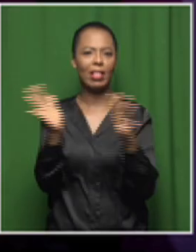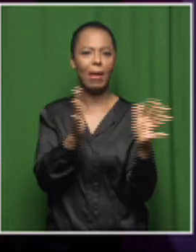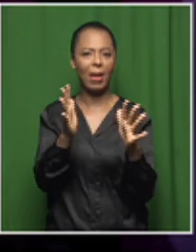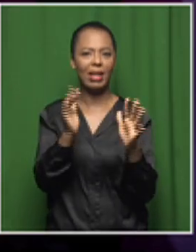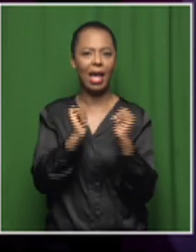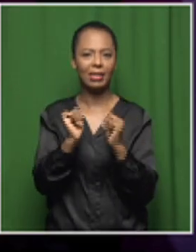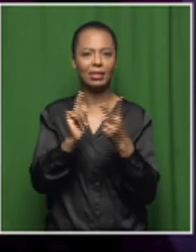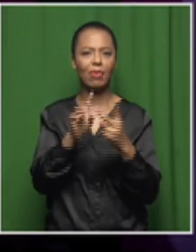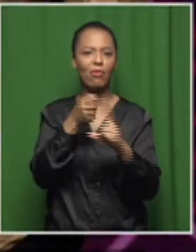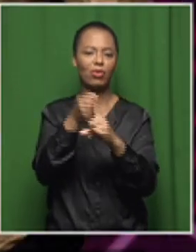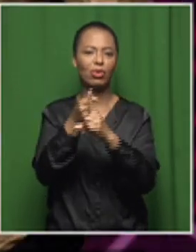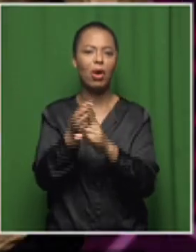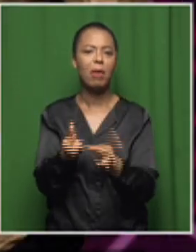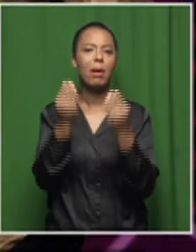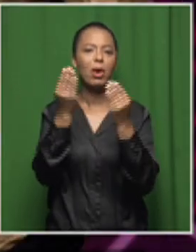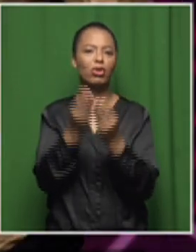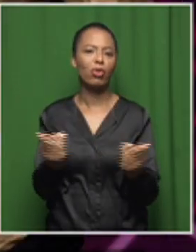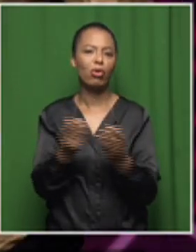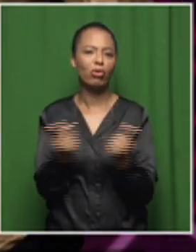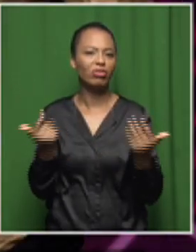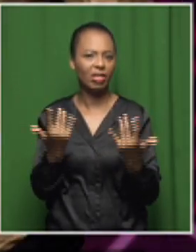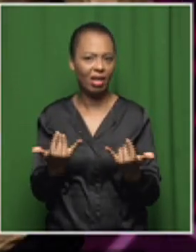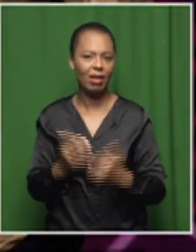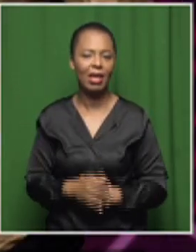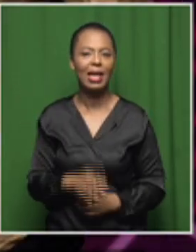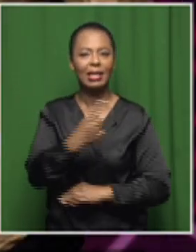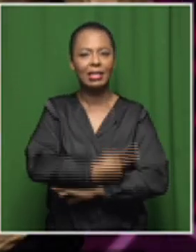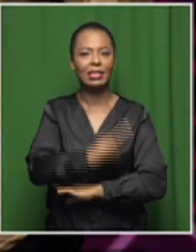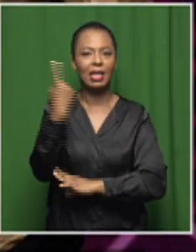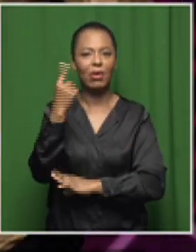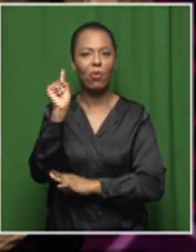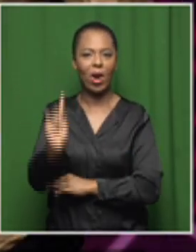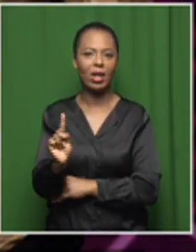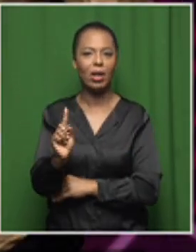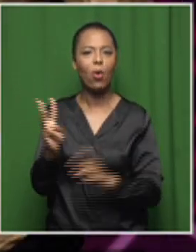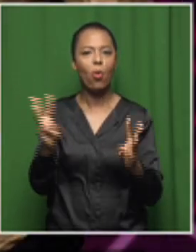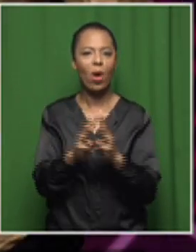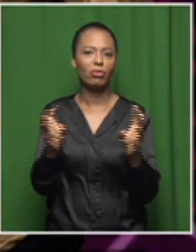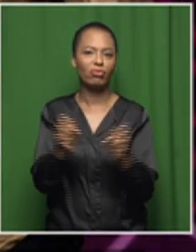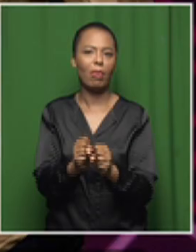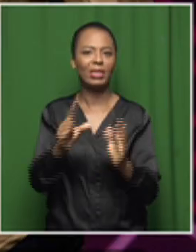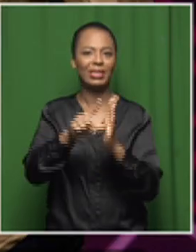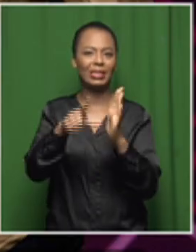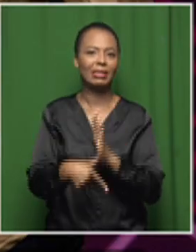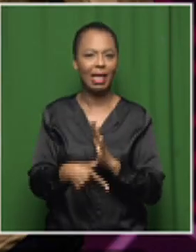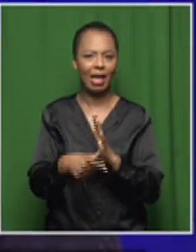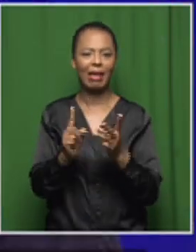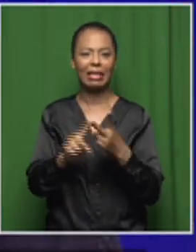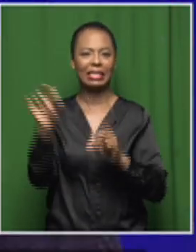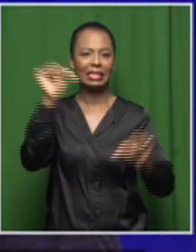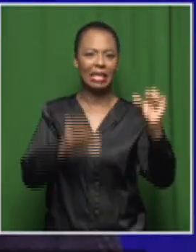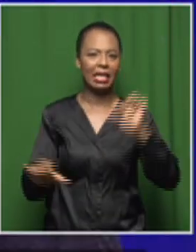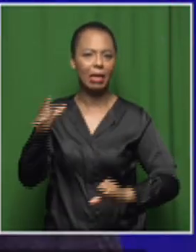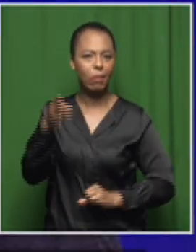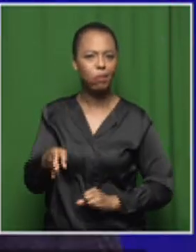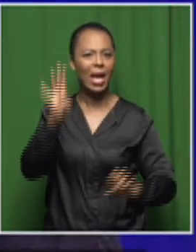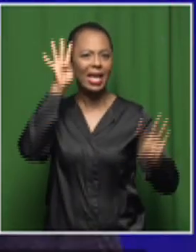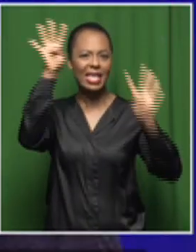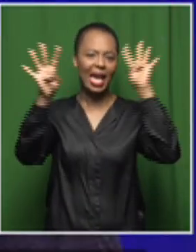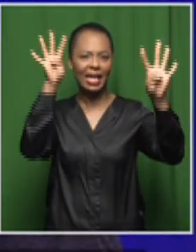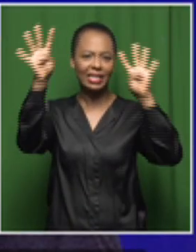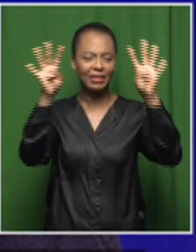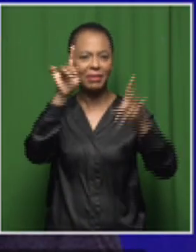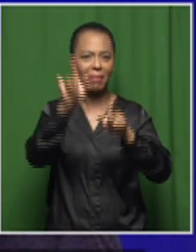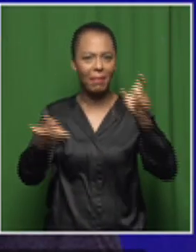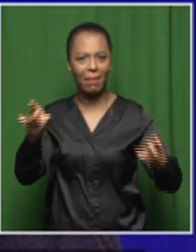fostering solutions as well. Day one is a blend of workshops, design sprints that is led by scientists, creators and community leaders